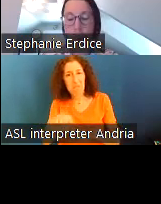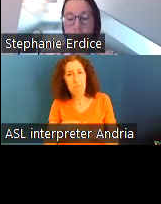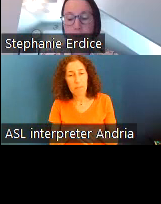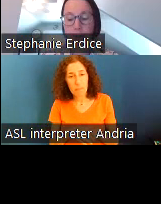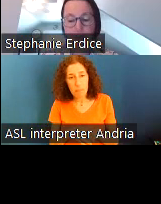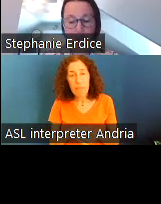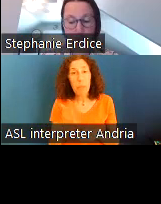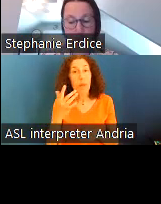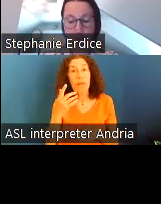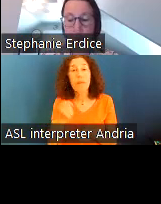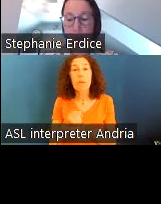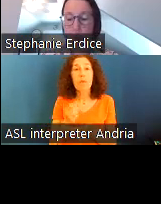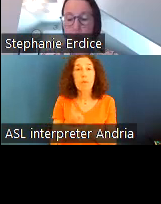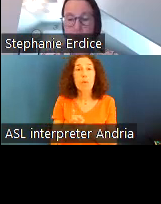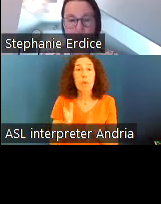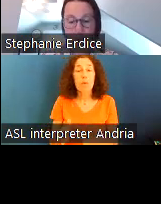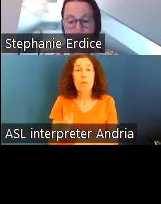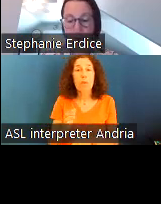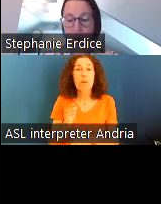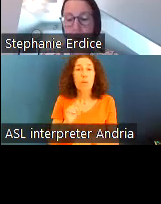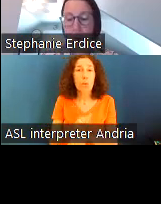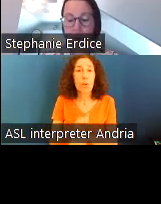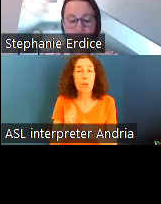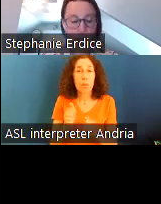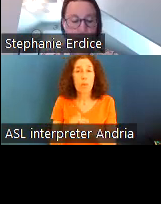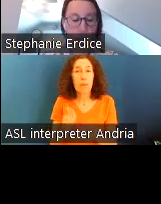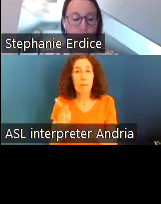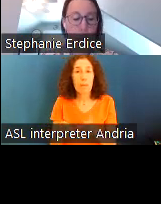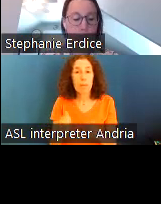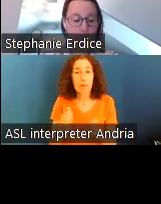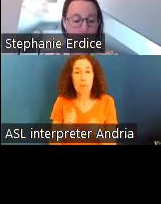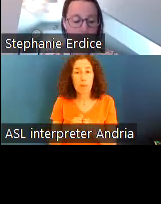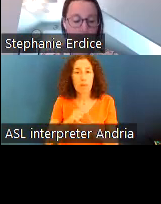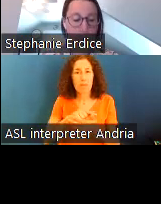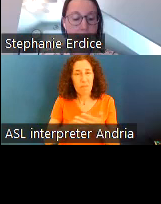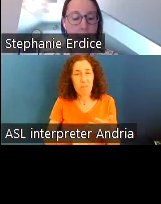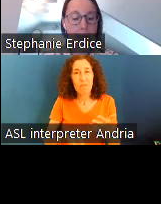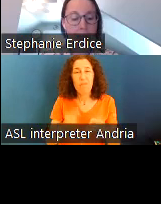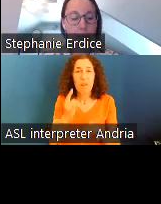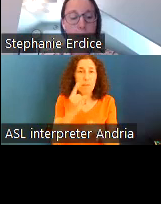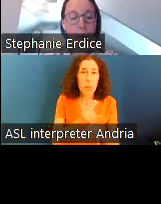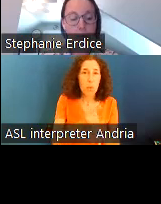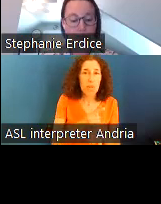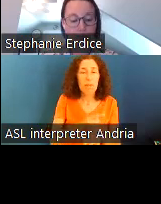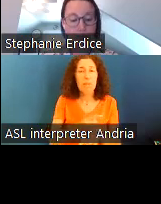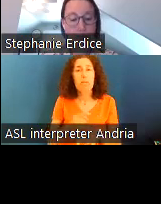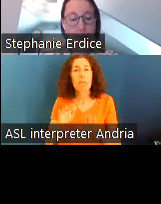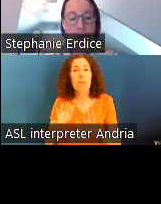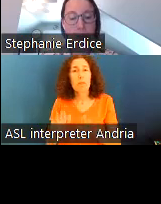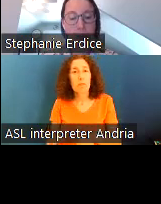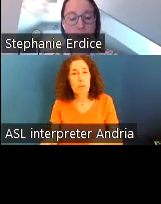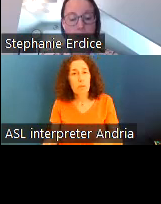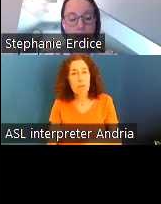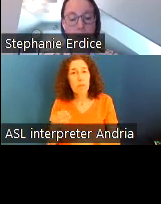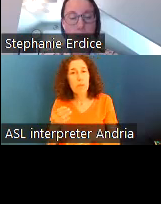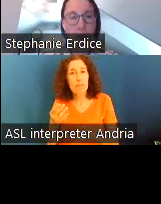areas: substance abuse, child welfare, sexual assault, mental health. It's important for them to